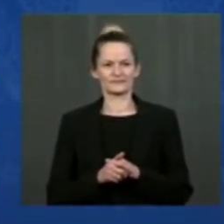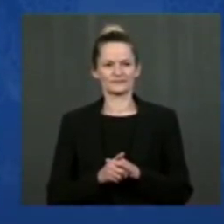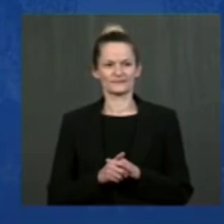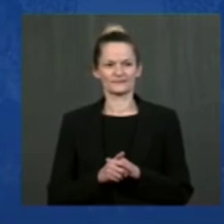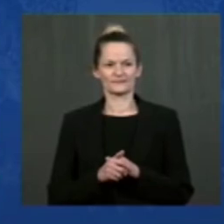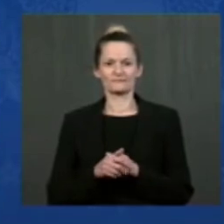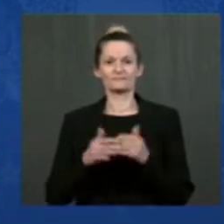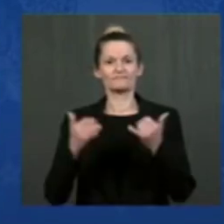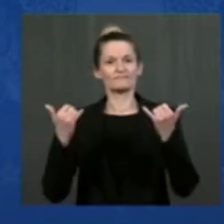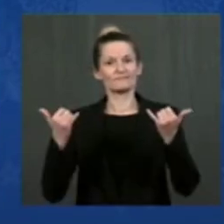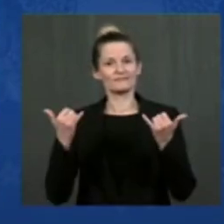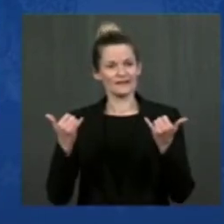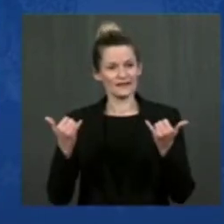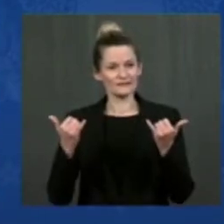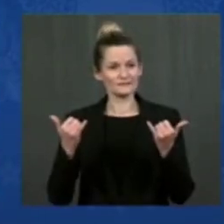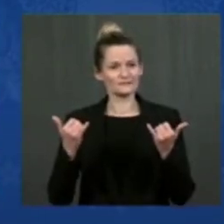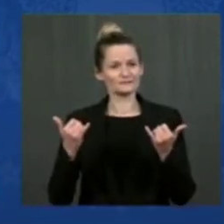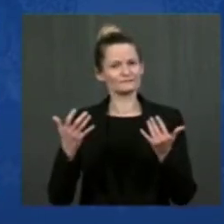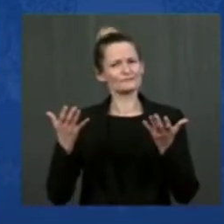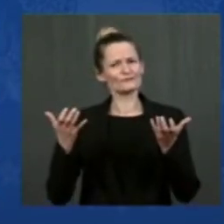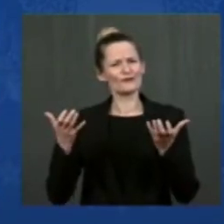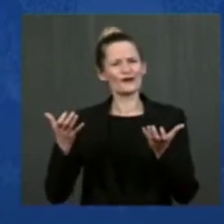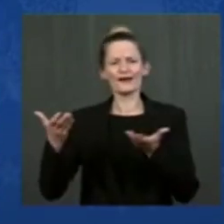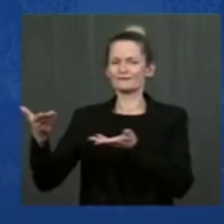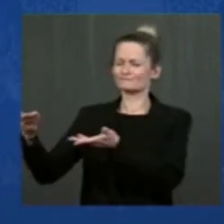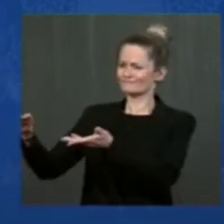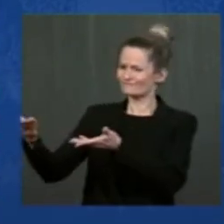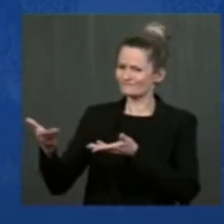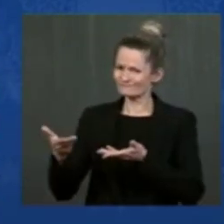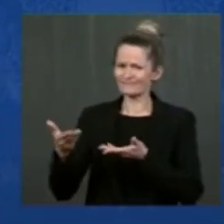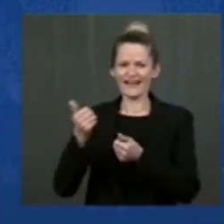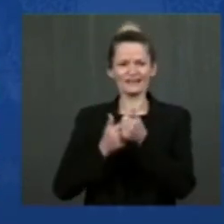Member, Ms. Jocelyn Cruces.